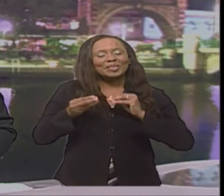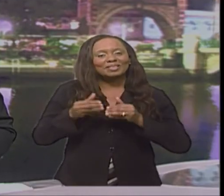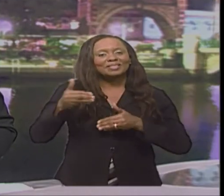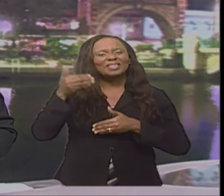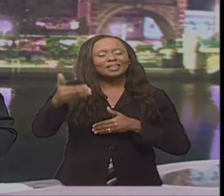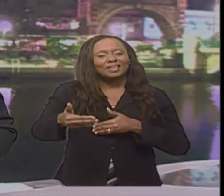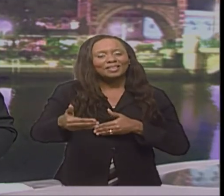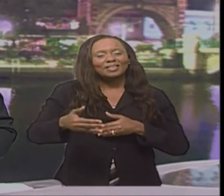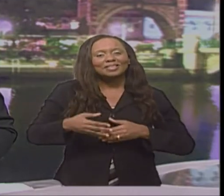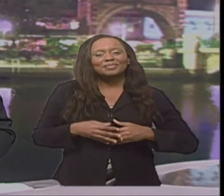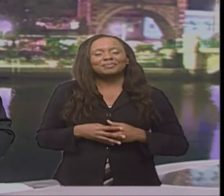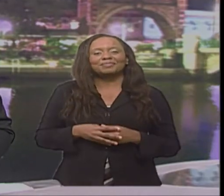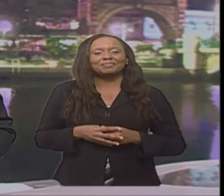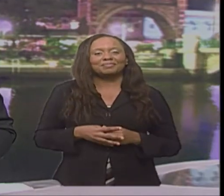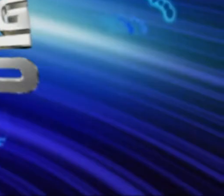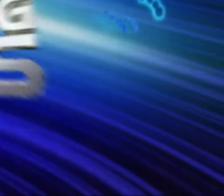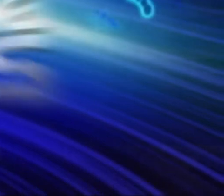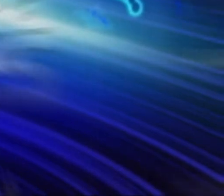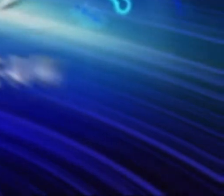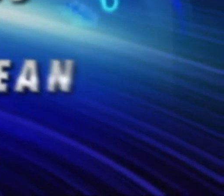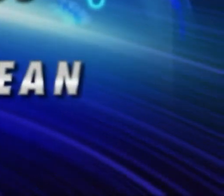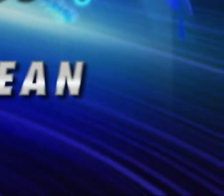look at stories making headlines across the region.